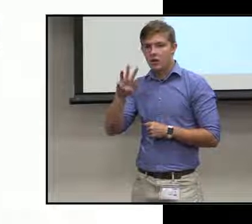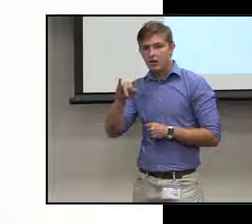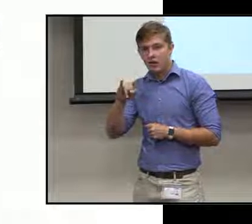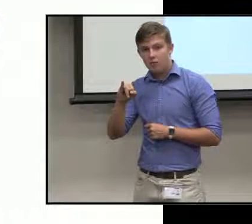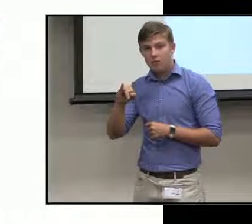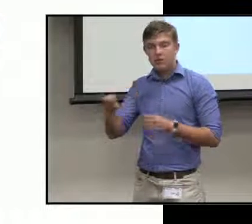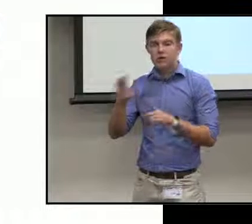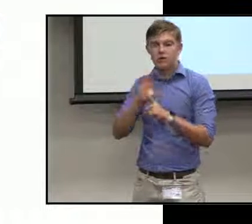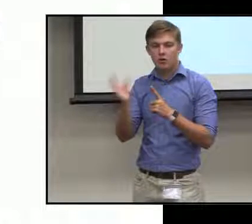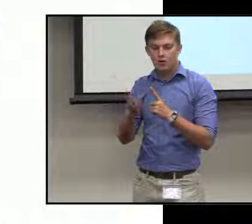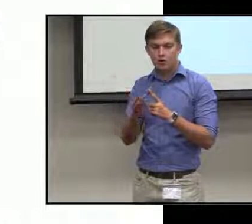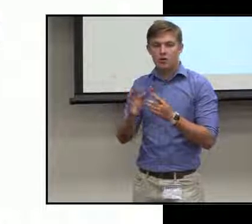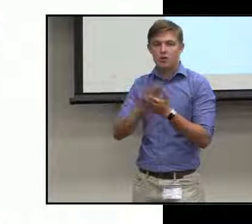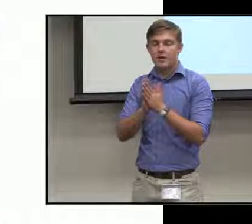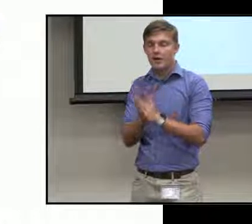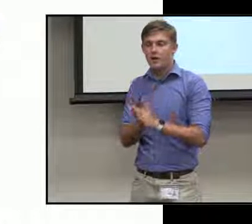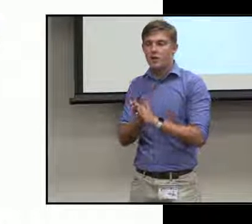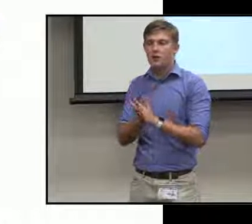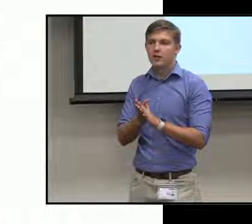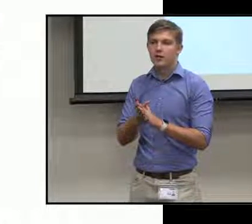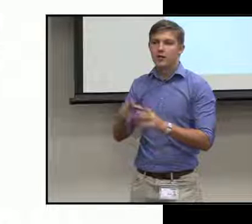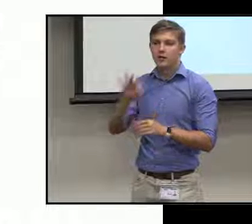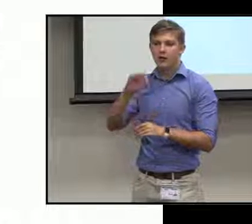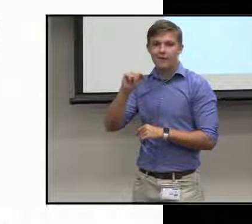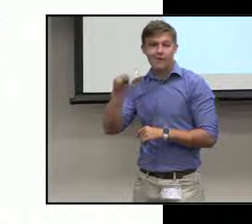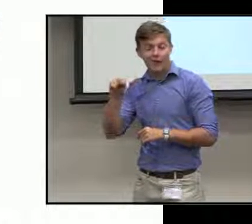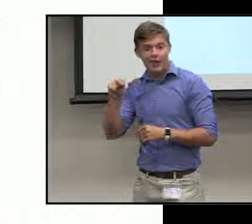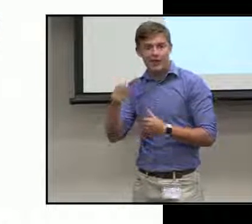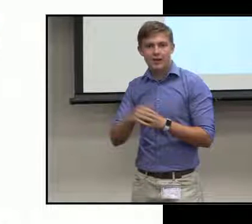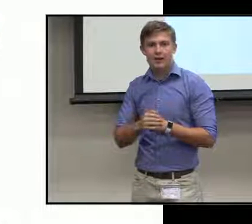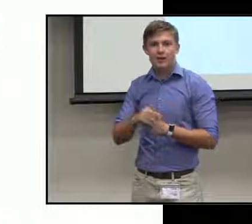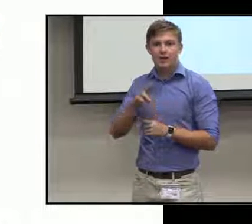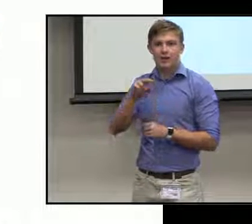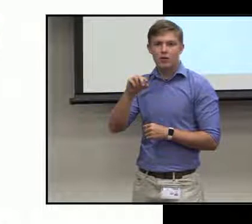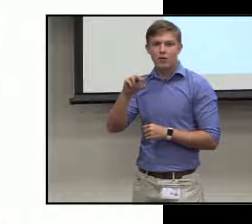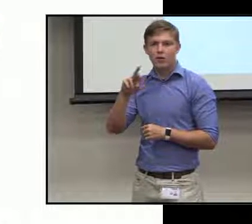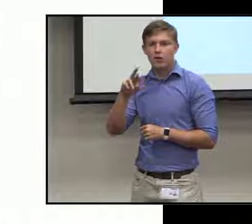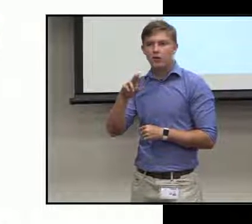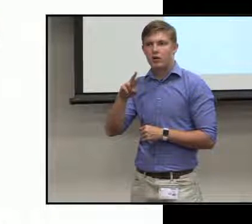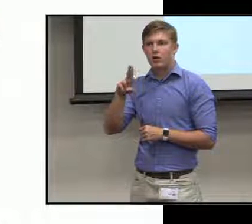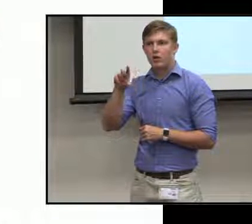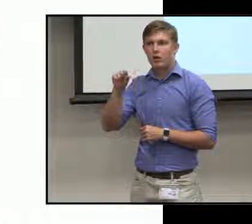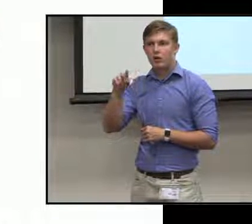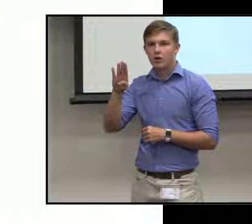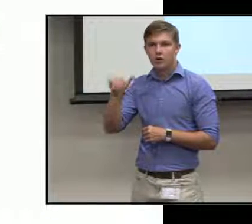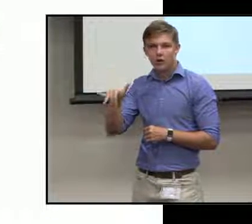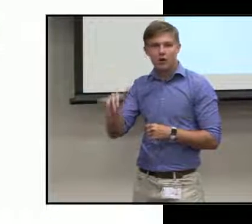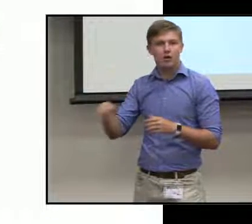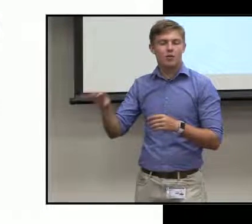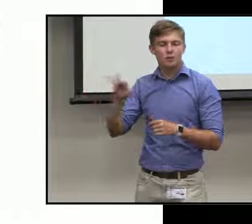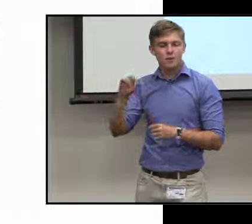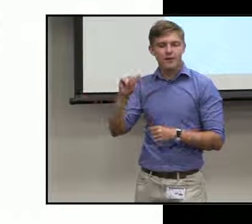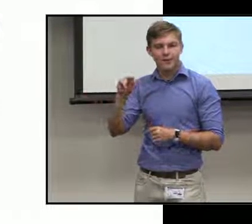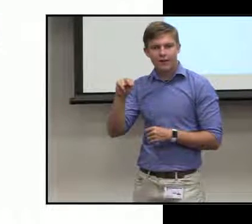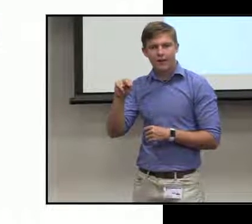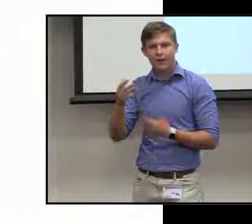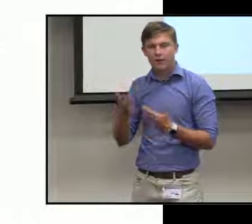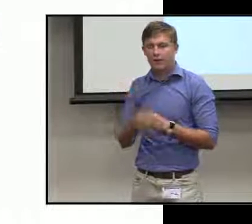KIWI fan. Become an All Blacks rugby fan, if you know what that is. Become those